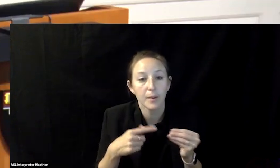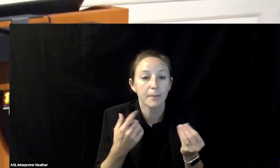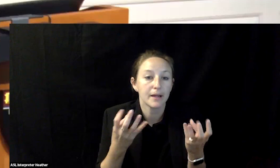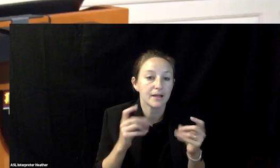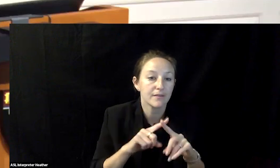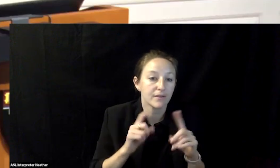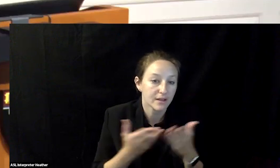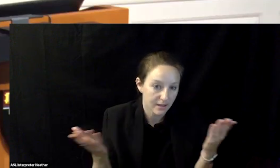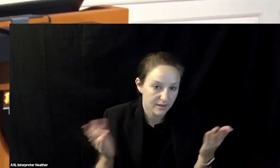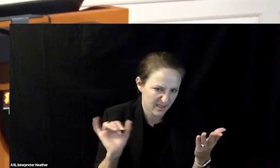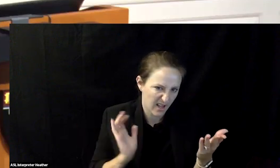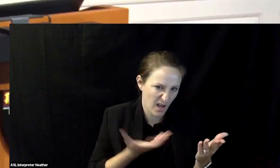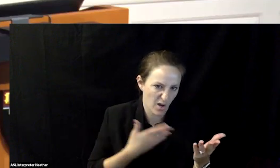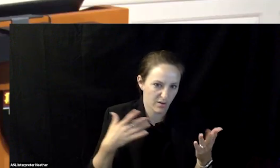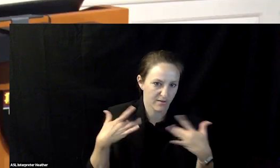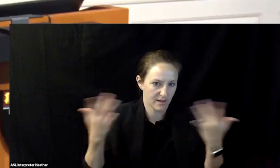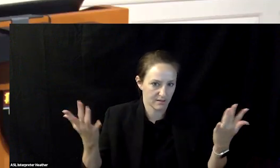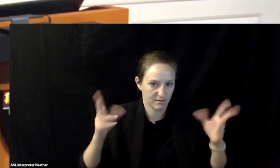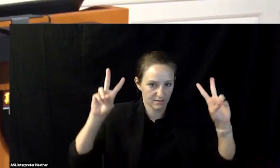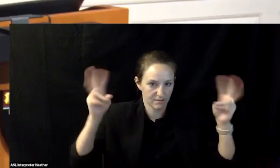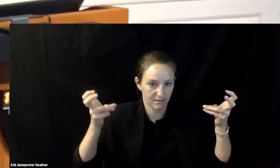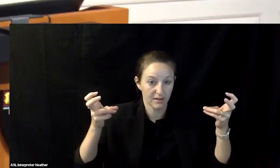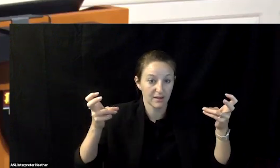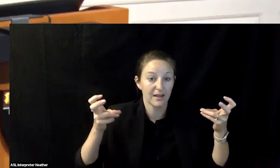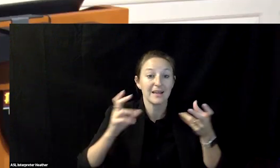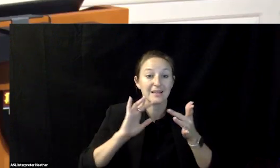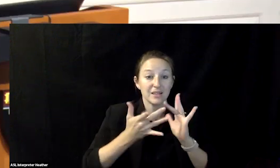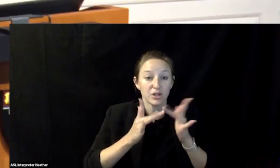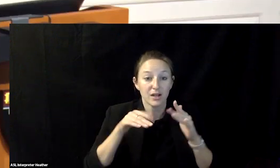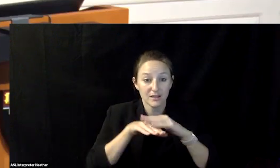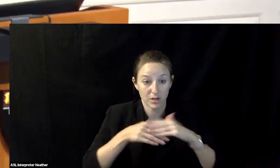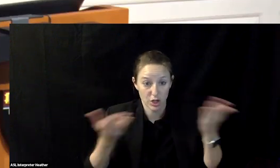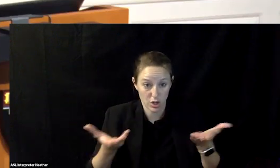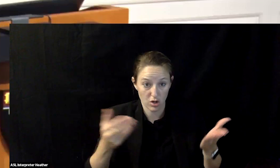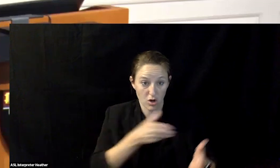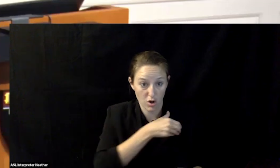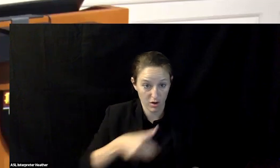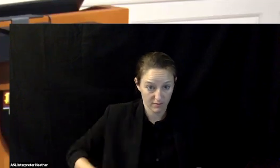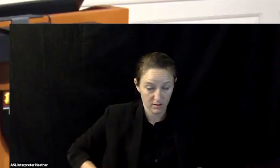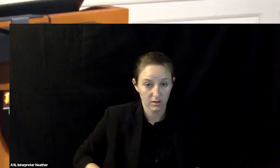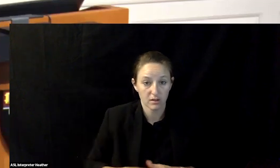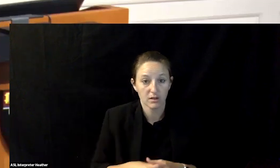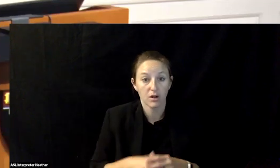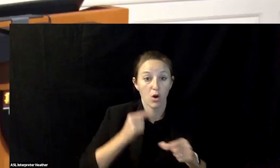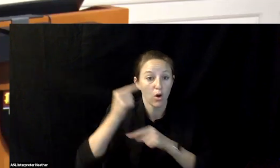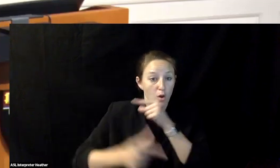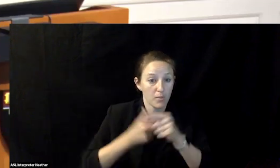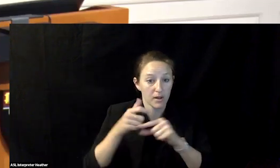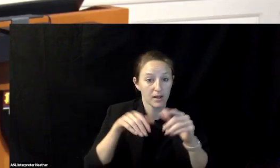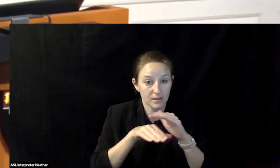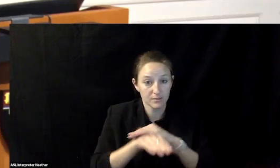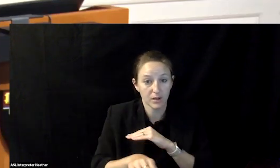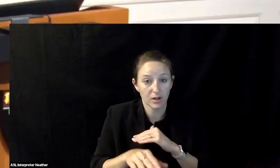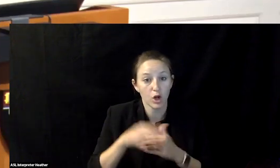indicates, related to digital accessibility at Harvard on today, Global Accessibility Awareness Day,